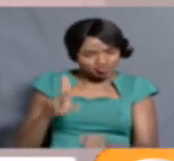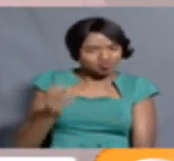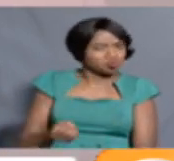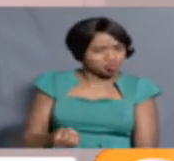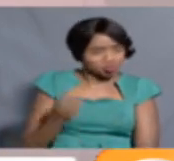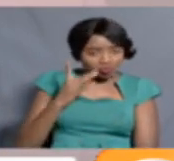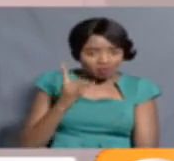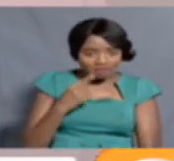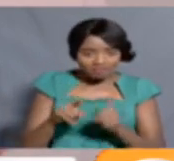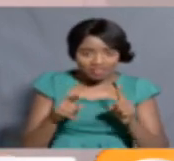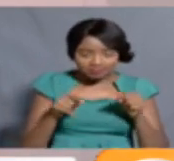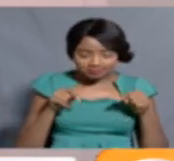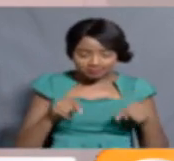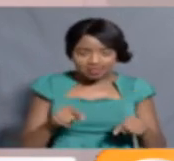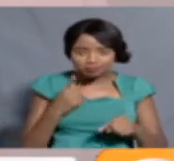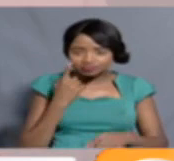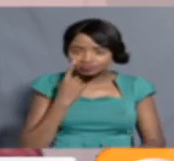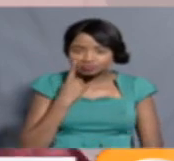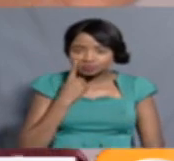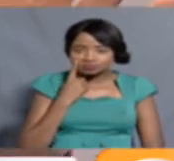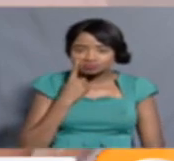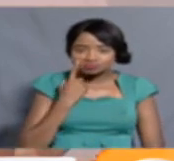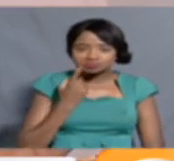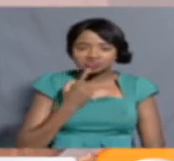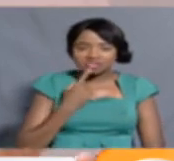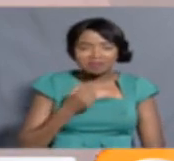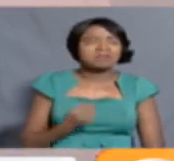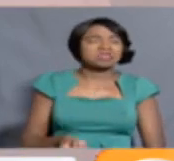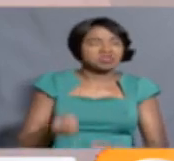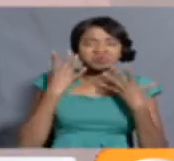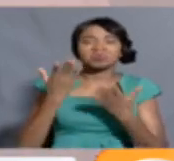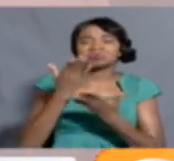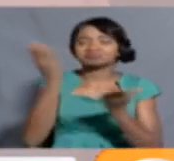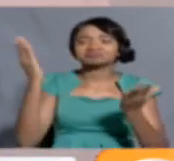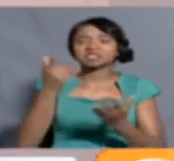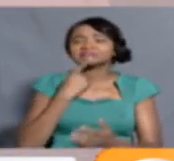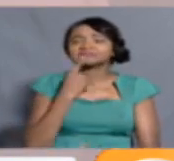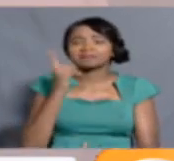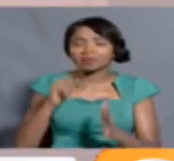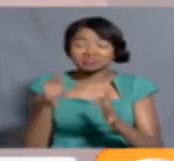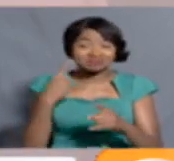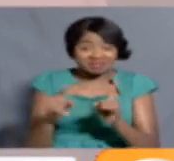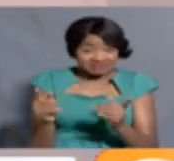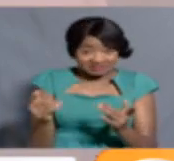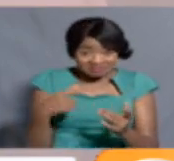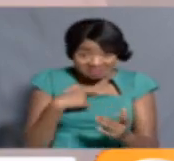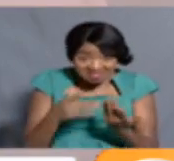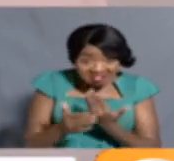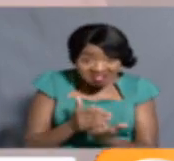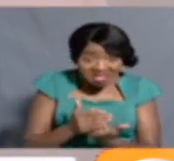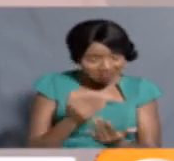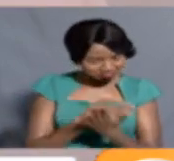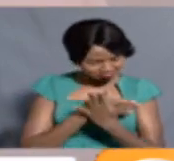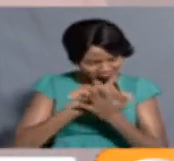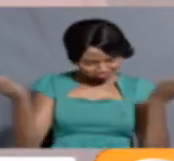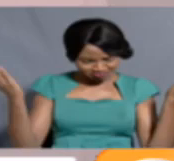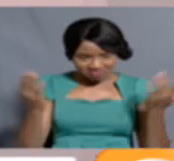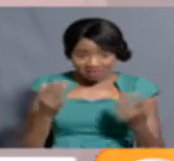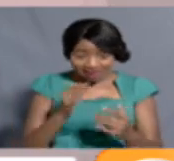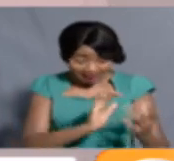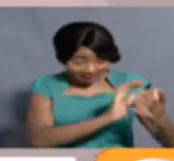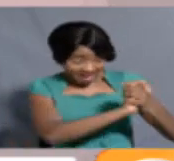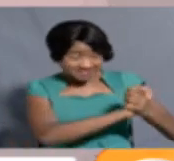here he is saying that I know what you guys are saying, but the truth is I do not care. When it comes to the handshake, this is